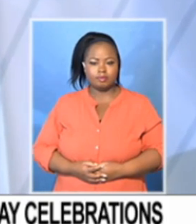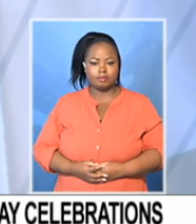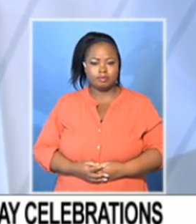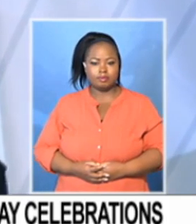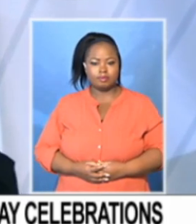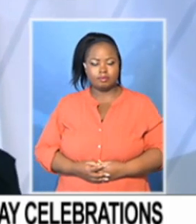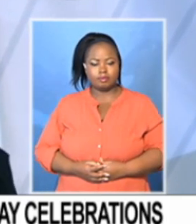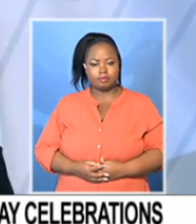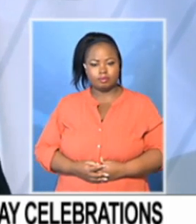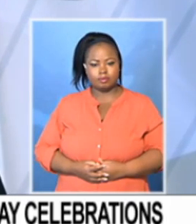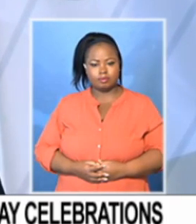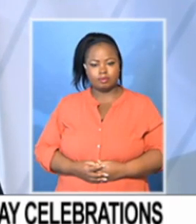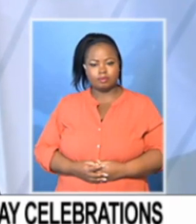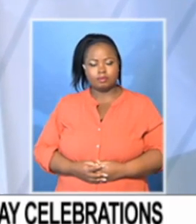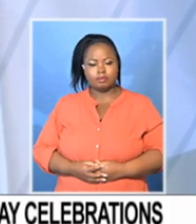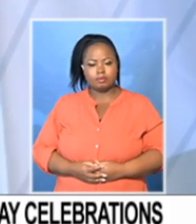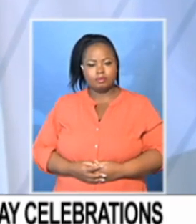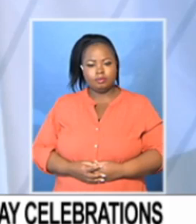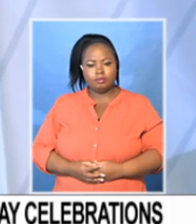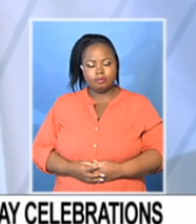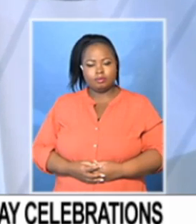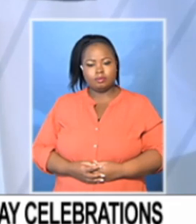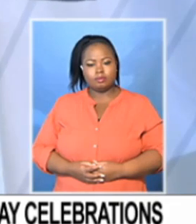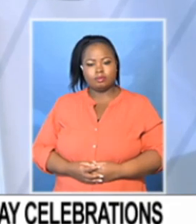The country has witnessed